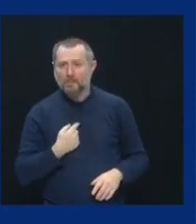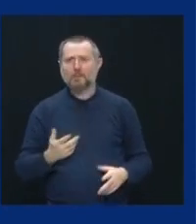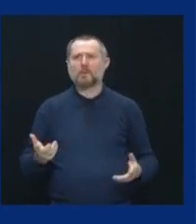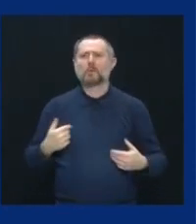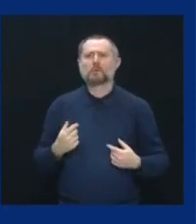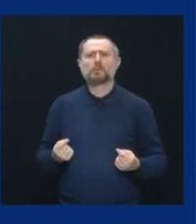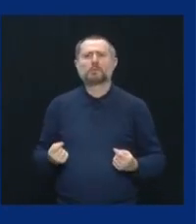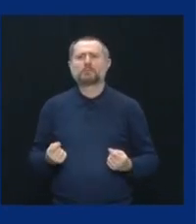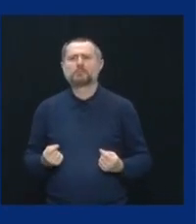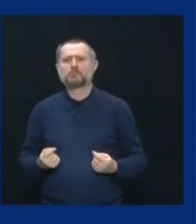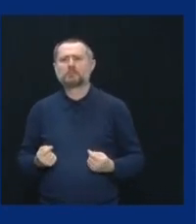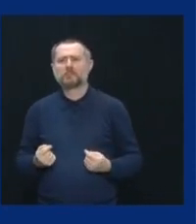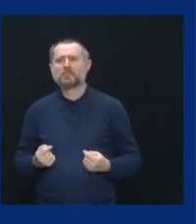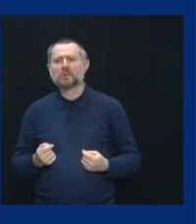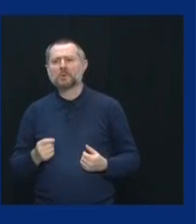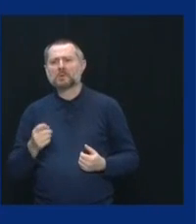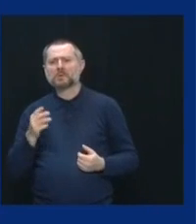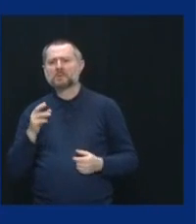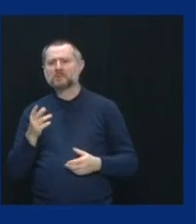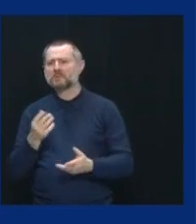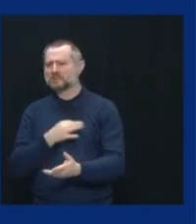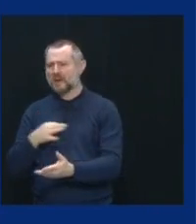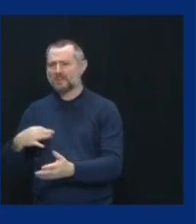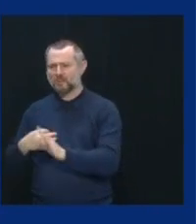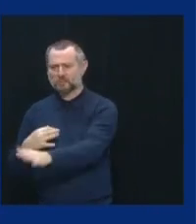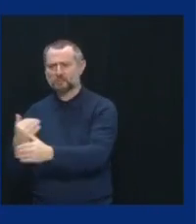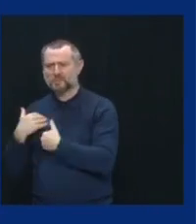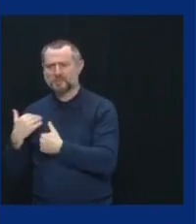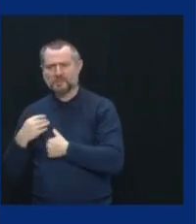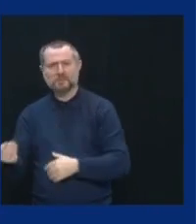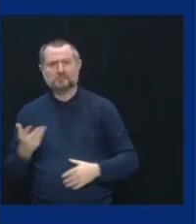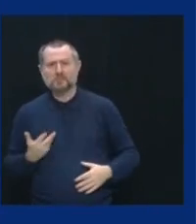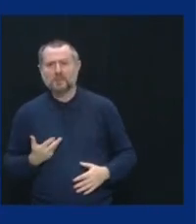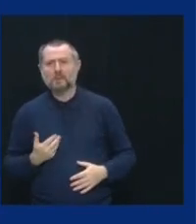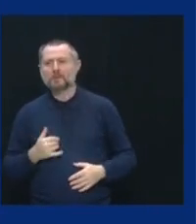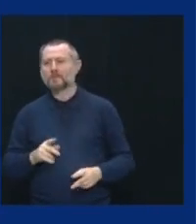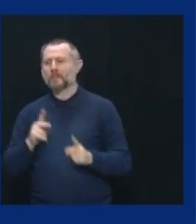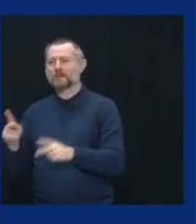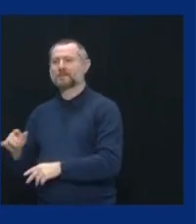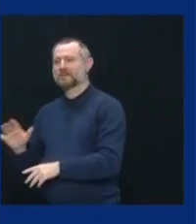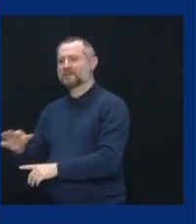you still told my staff. So that's what that is.